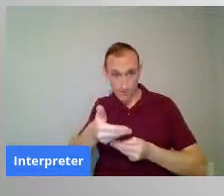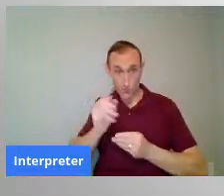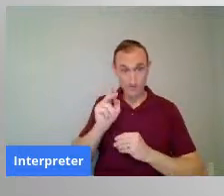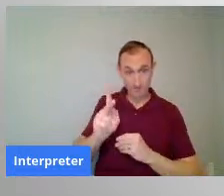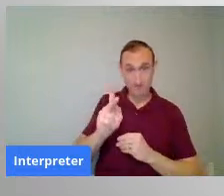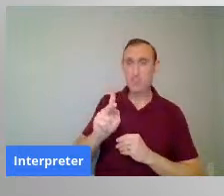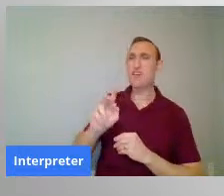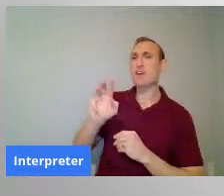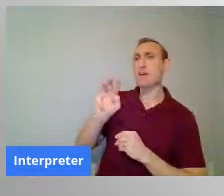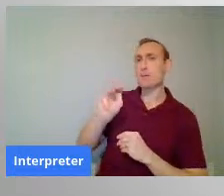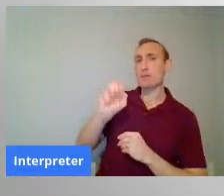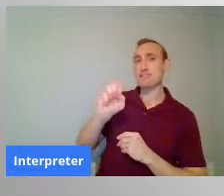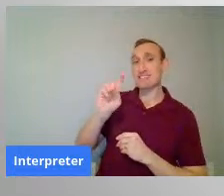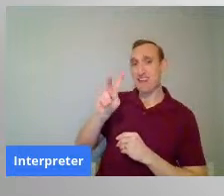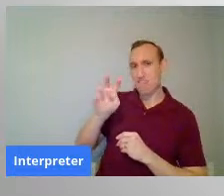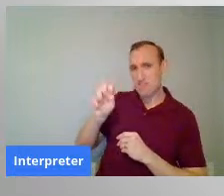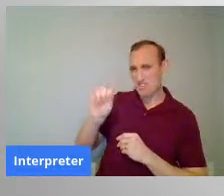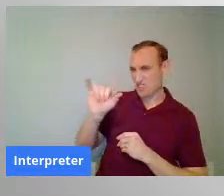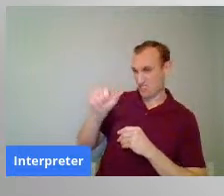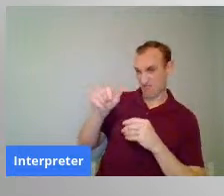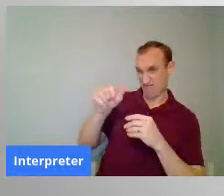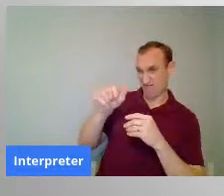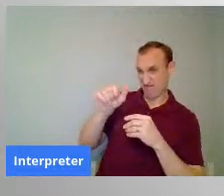So are those meetings open to the public?